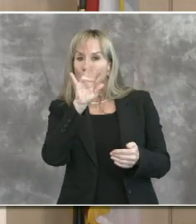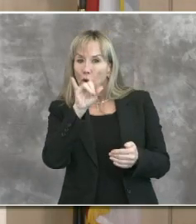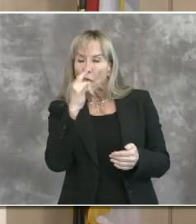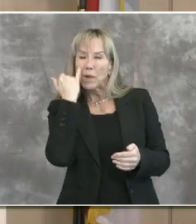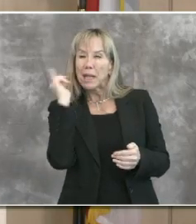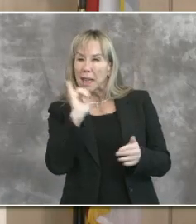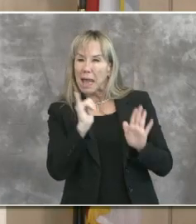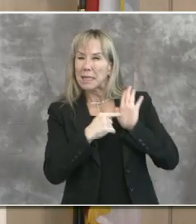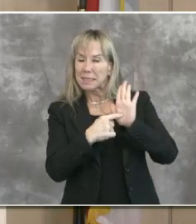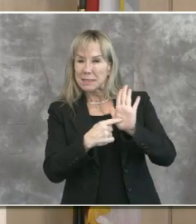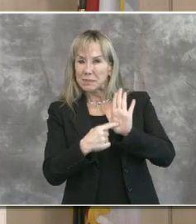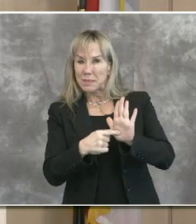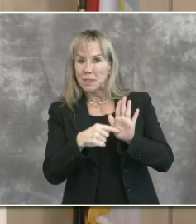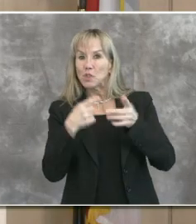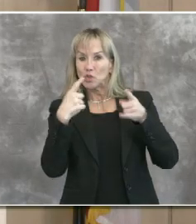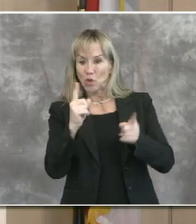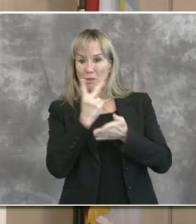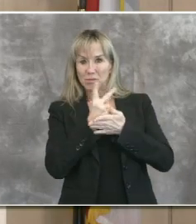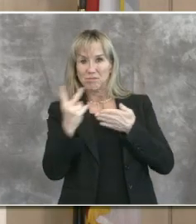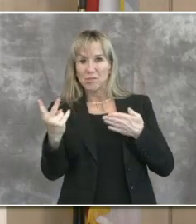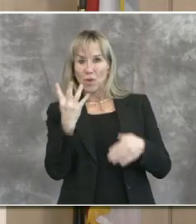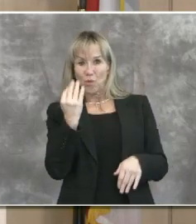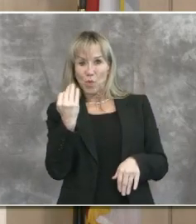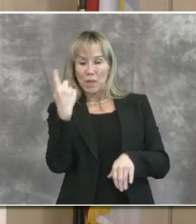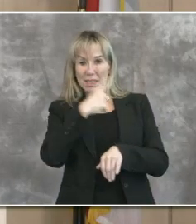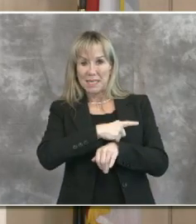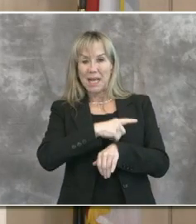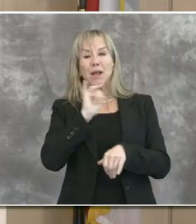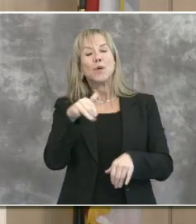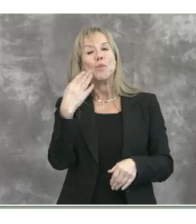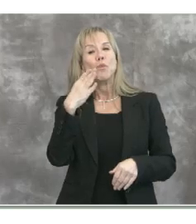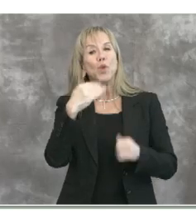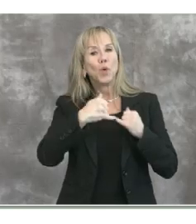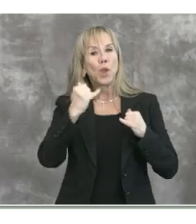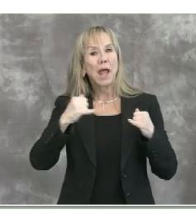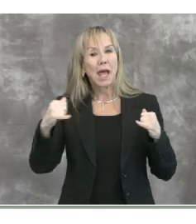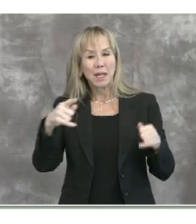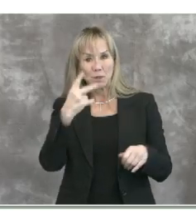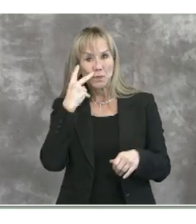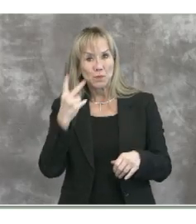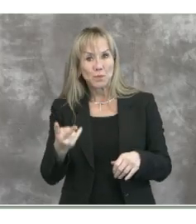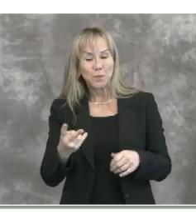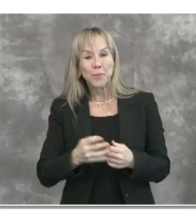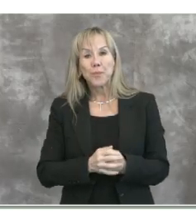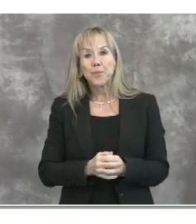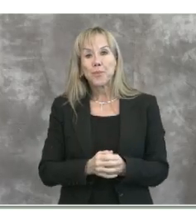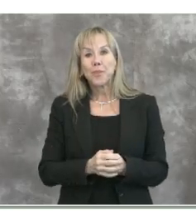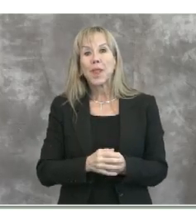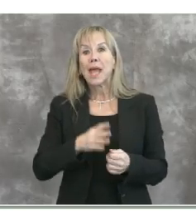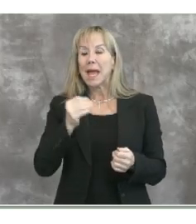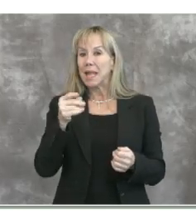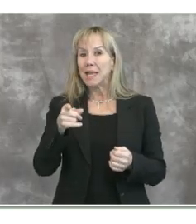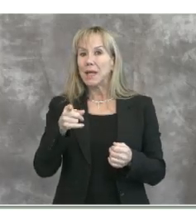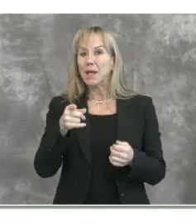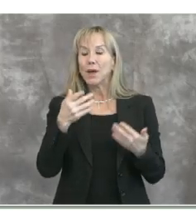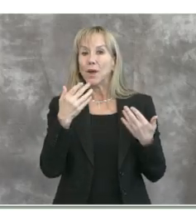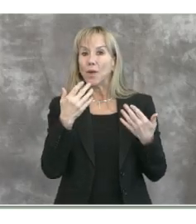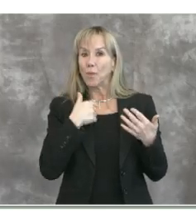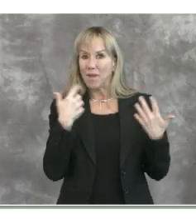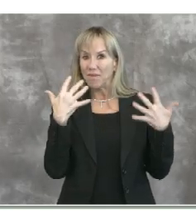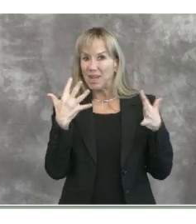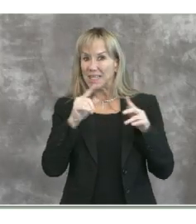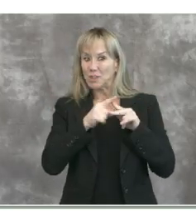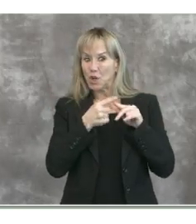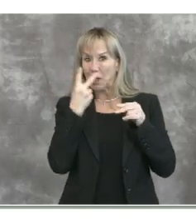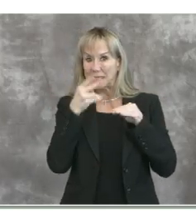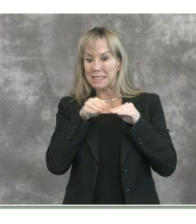14-day period. And as you can see, that's represented by the blue line. And we do not have a downward